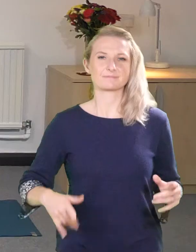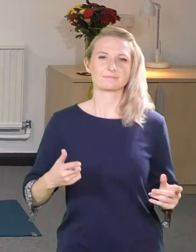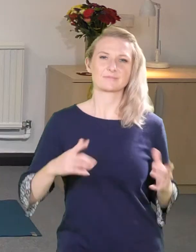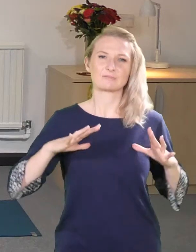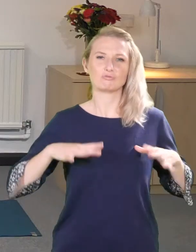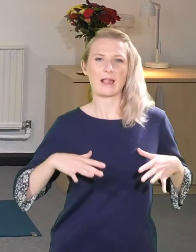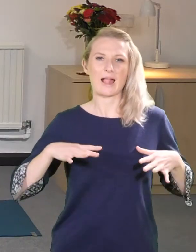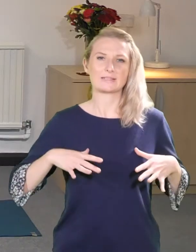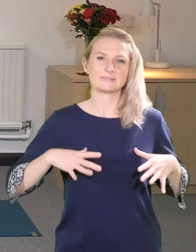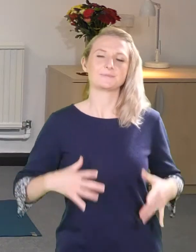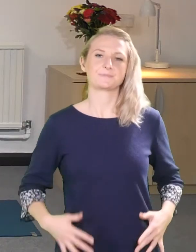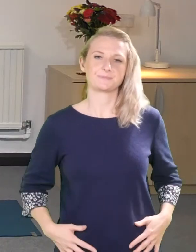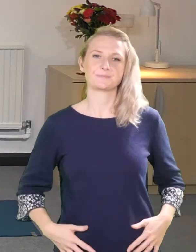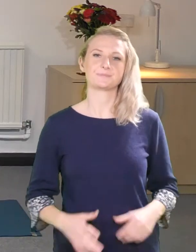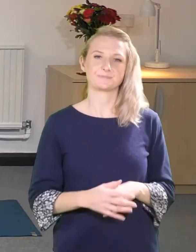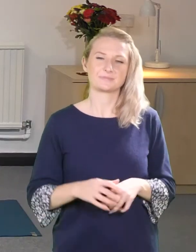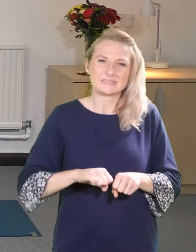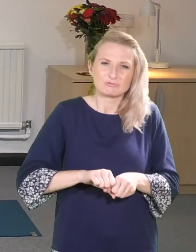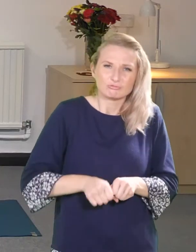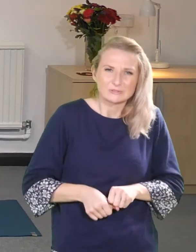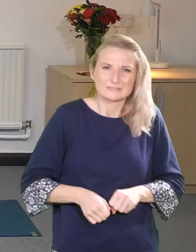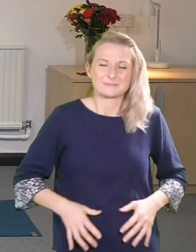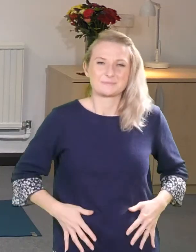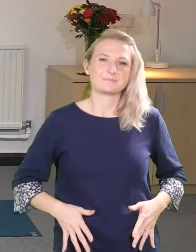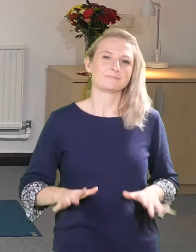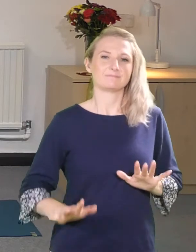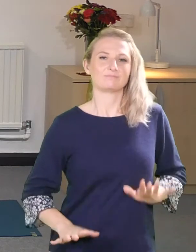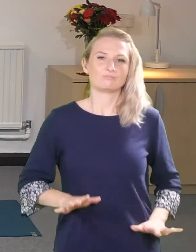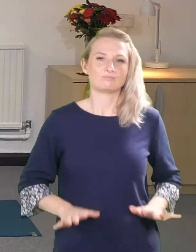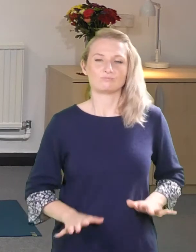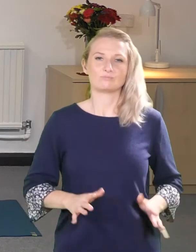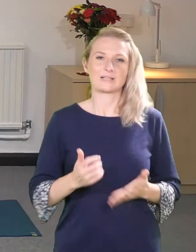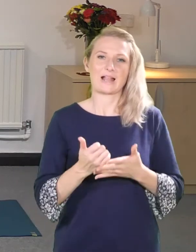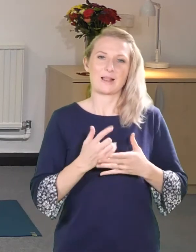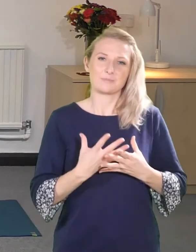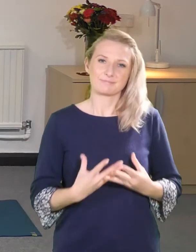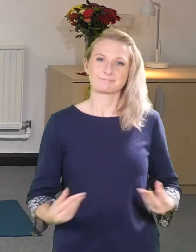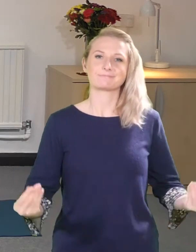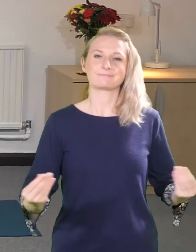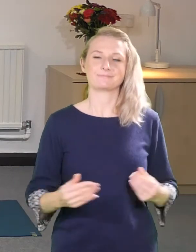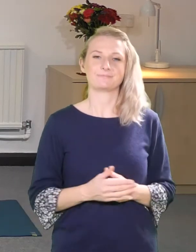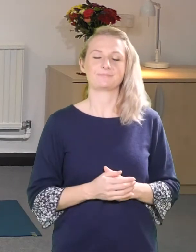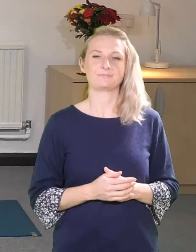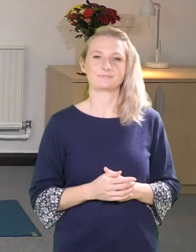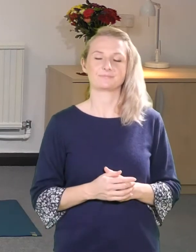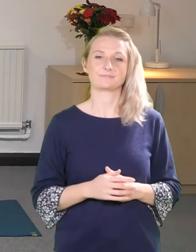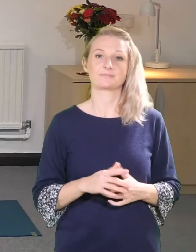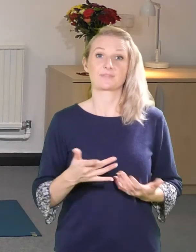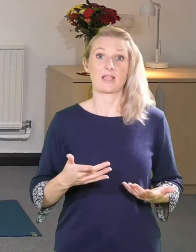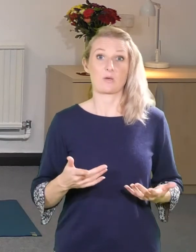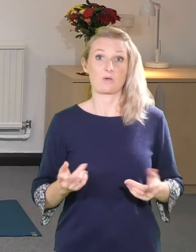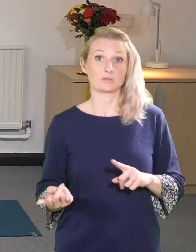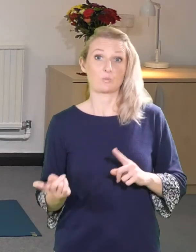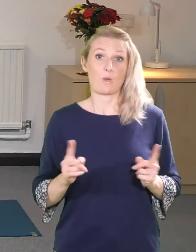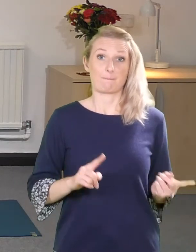here. And then we'll go on to the other side. So the weight comes into the right leg and then my left